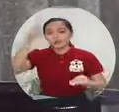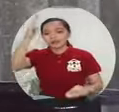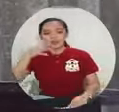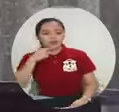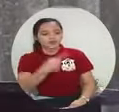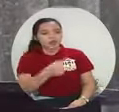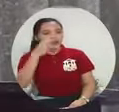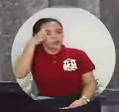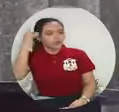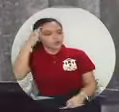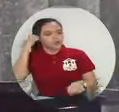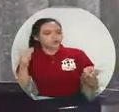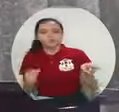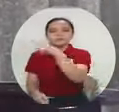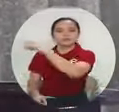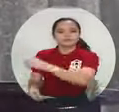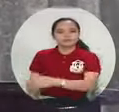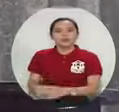that story and